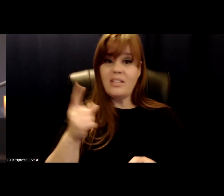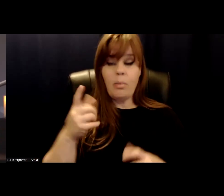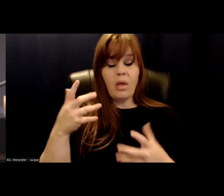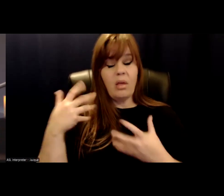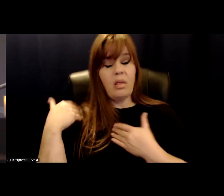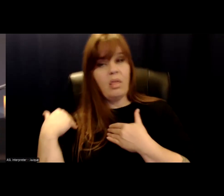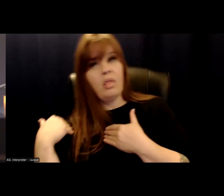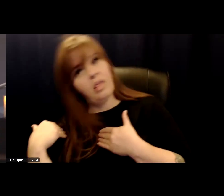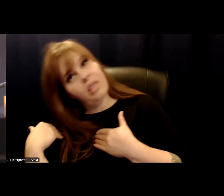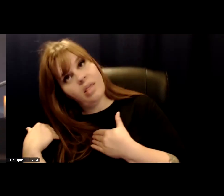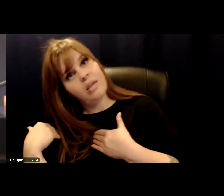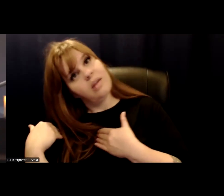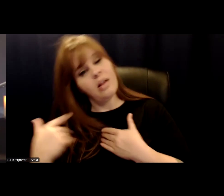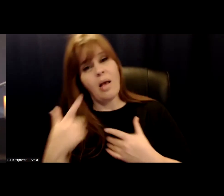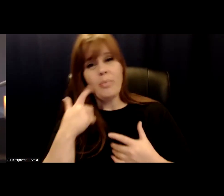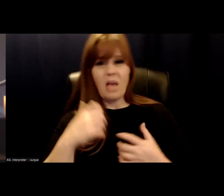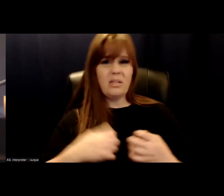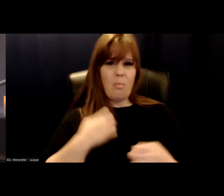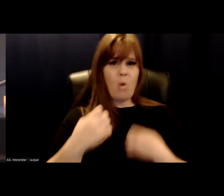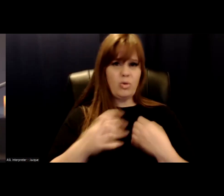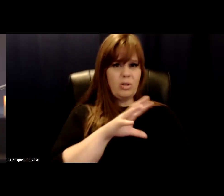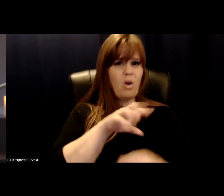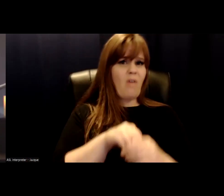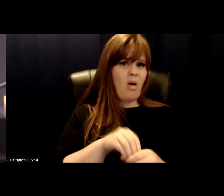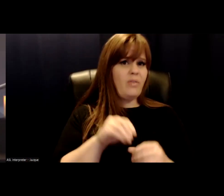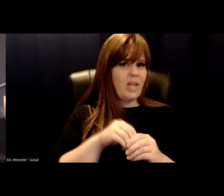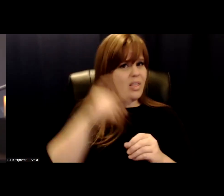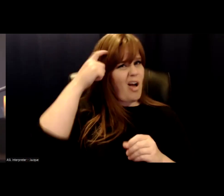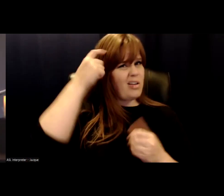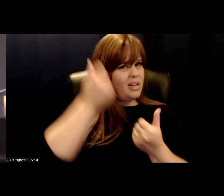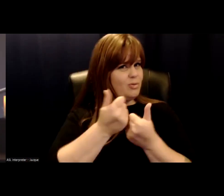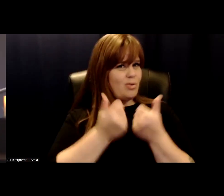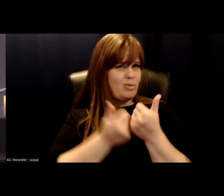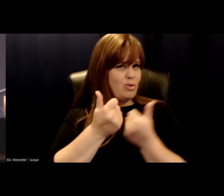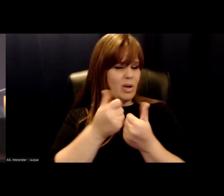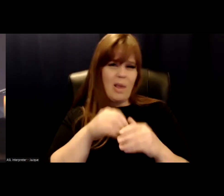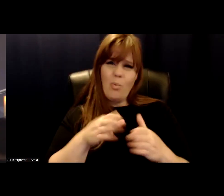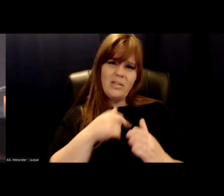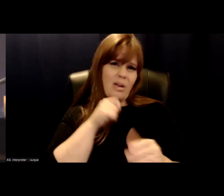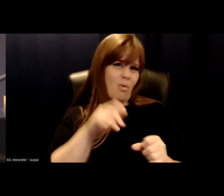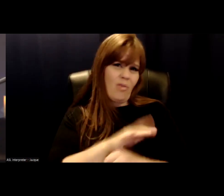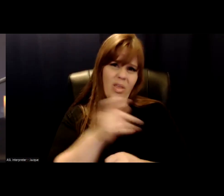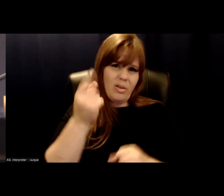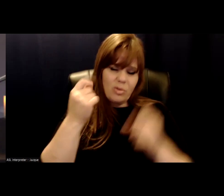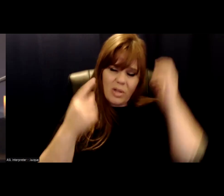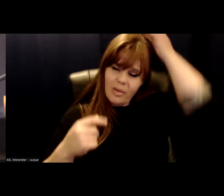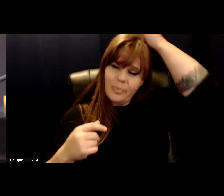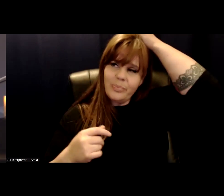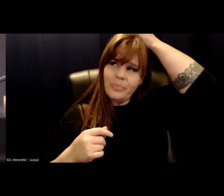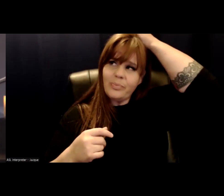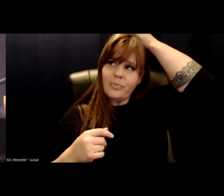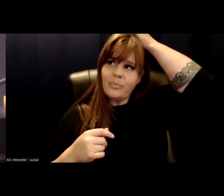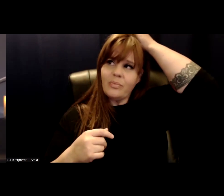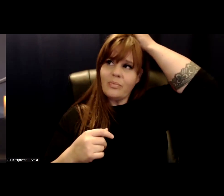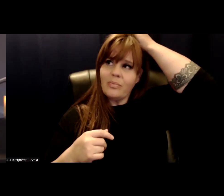play a role in the cognitive structure in ways that I don't fully understand, then creativity and